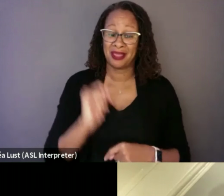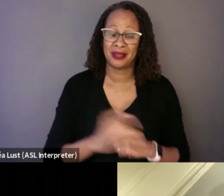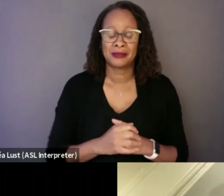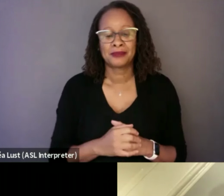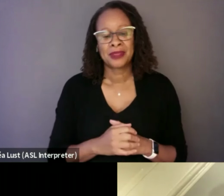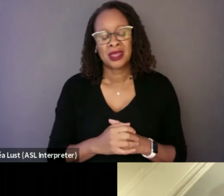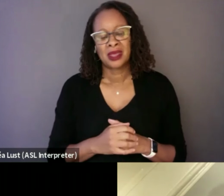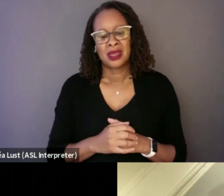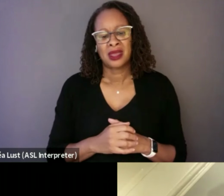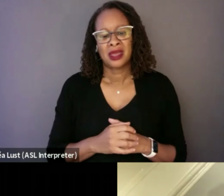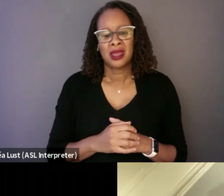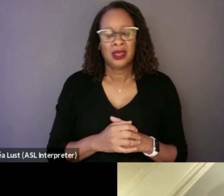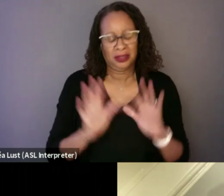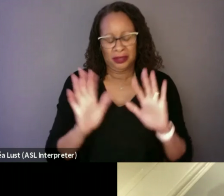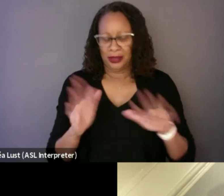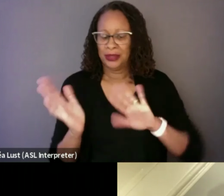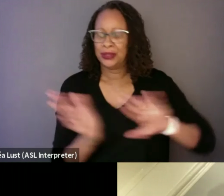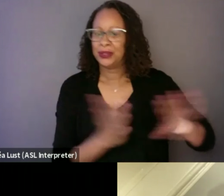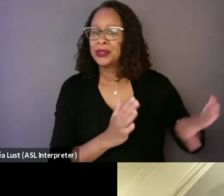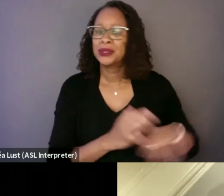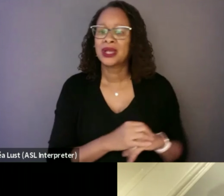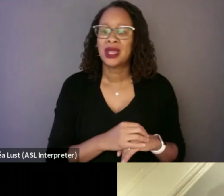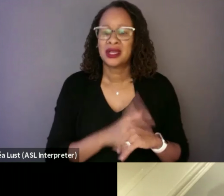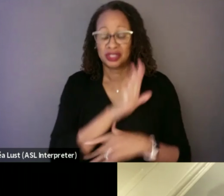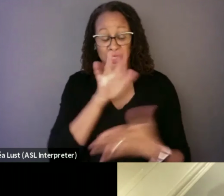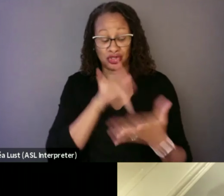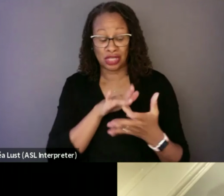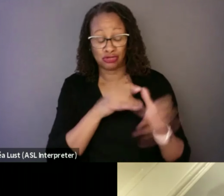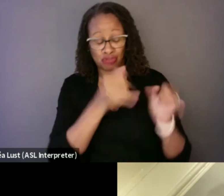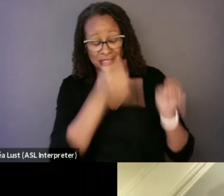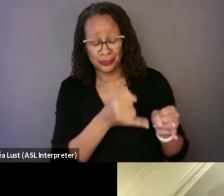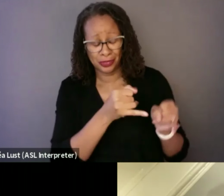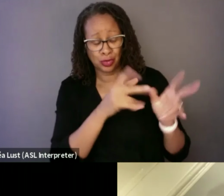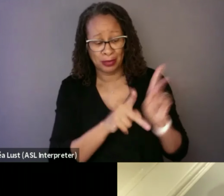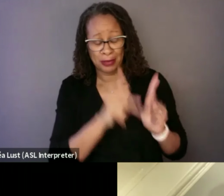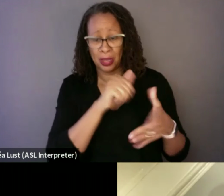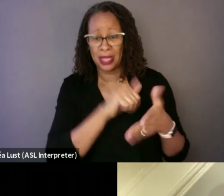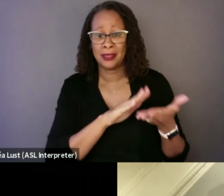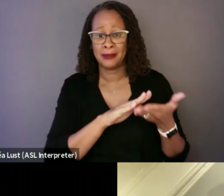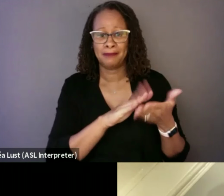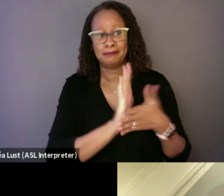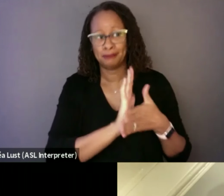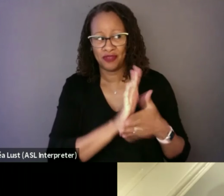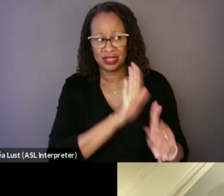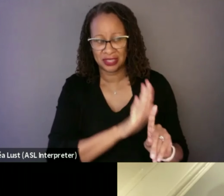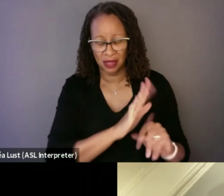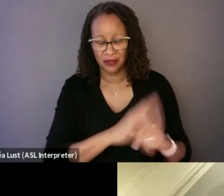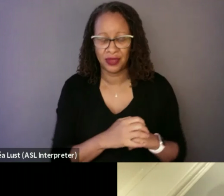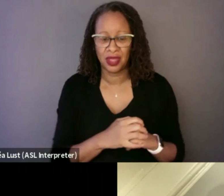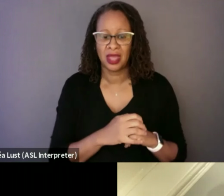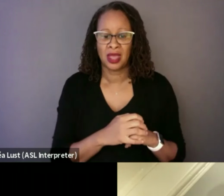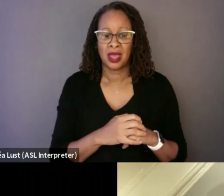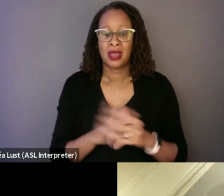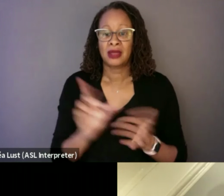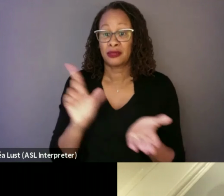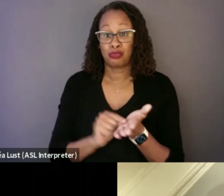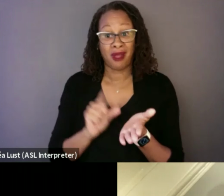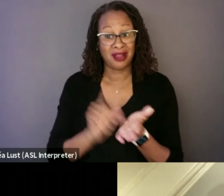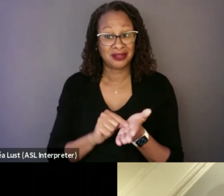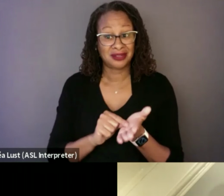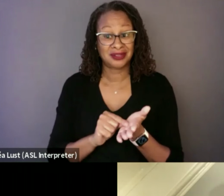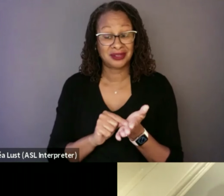So aside from kind of the central individual figures in the film, you know, the press seemed to play a